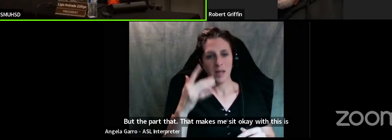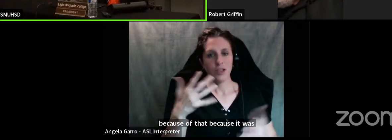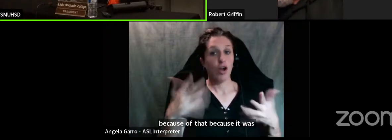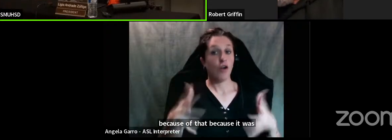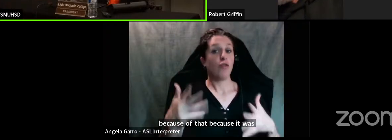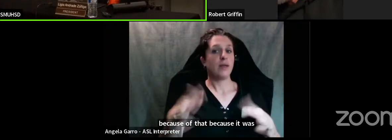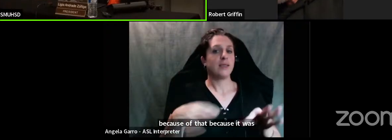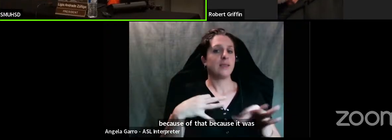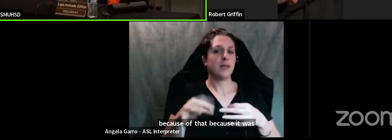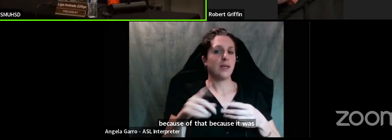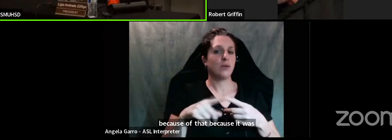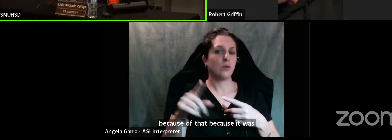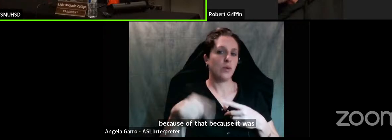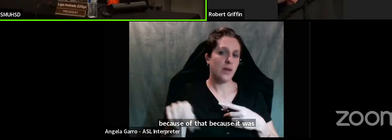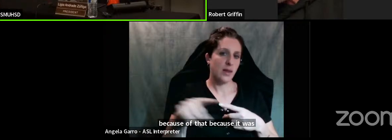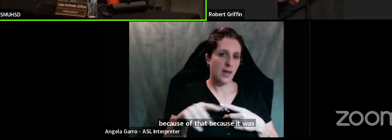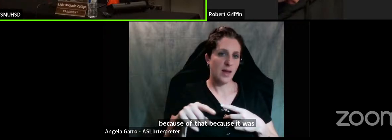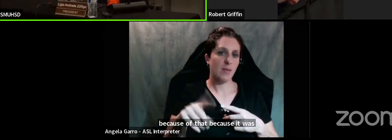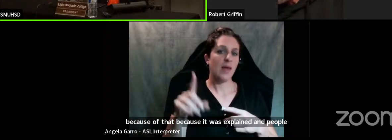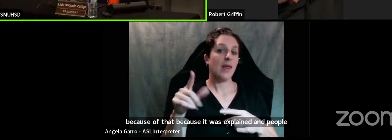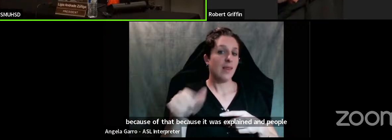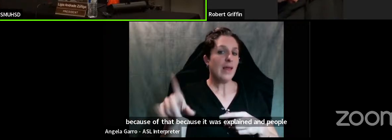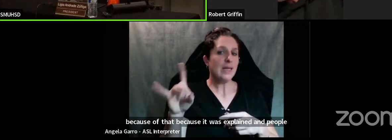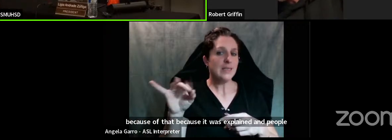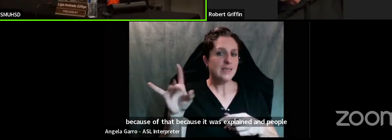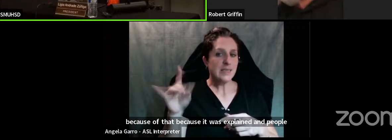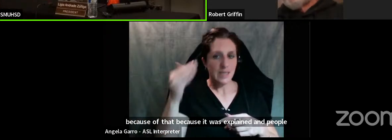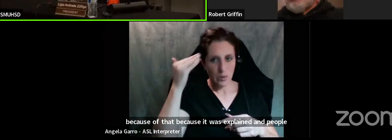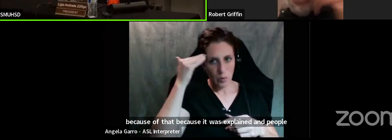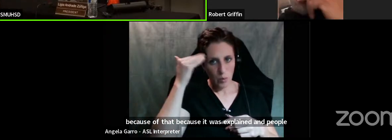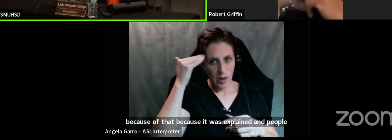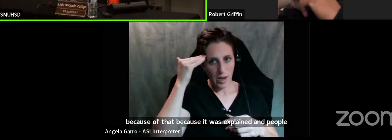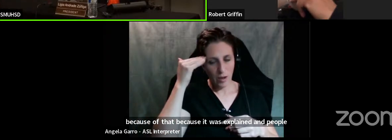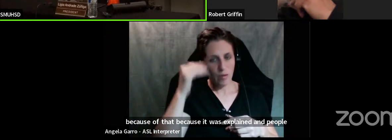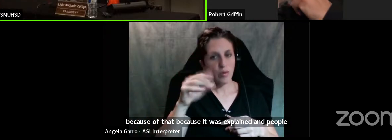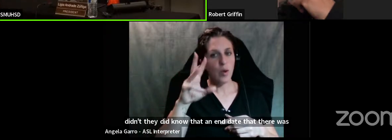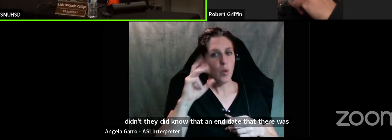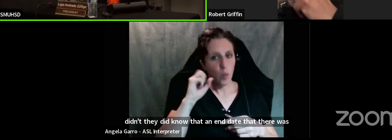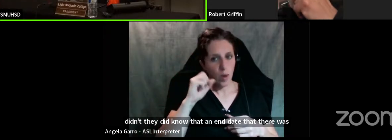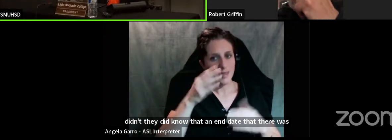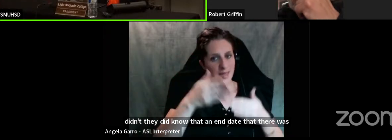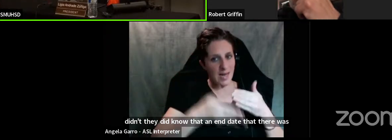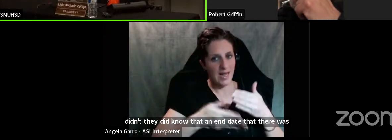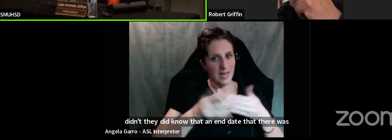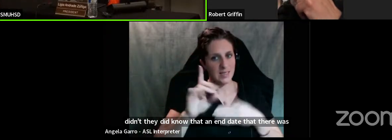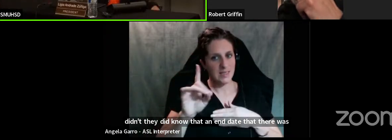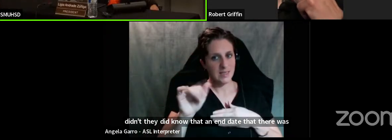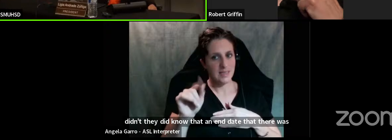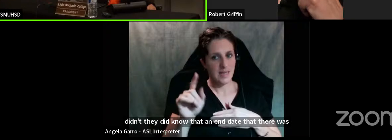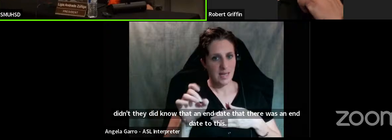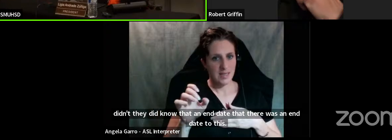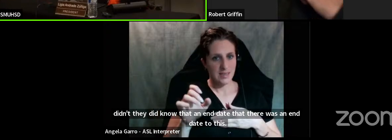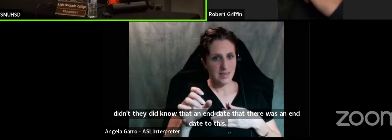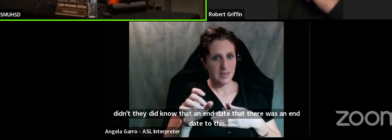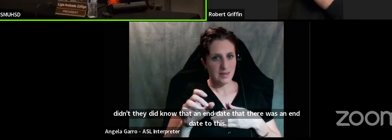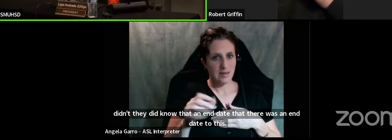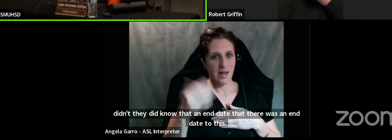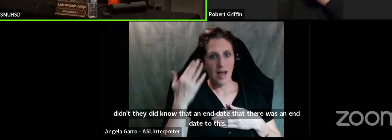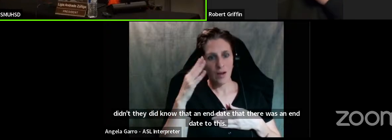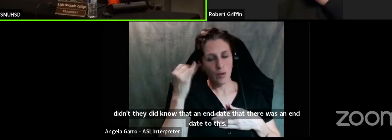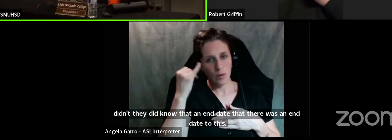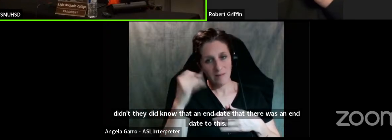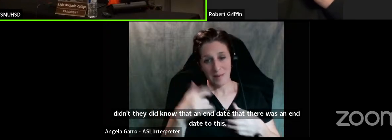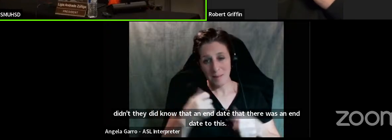and people they did know that that there was an end date to this. I don't know if that makes you feel better or worse,